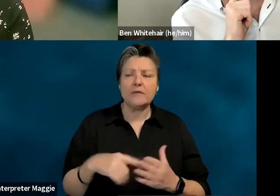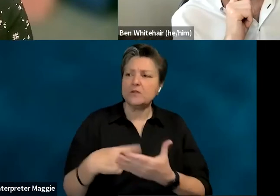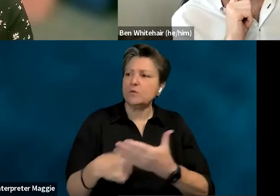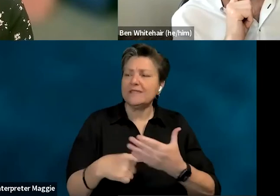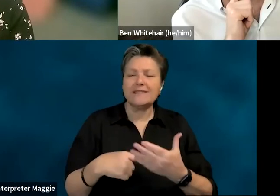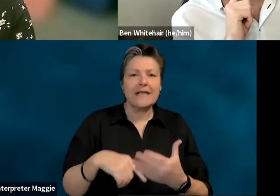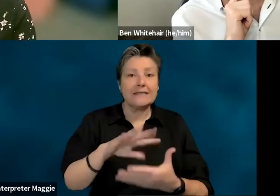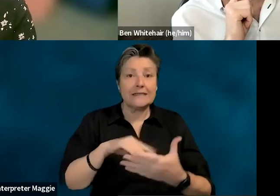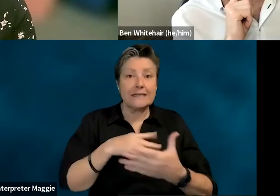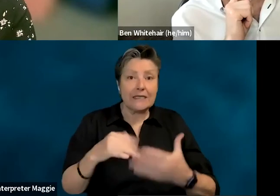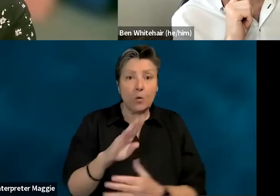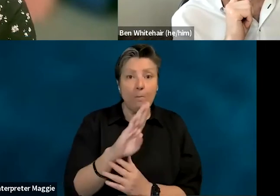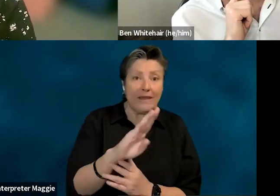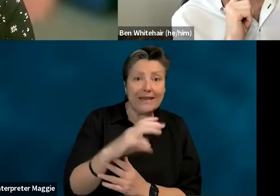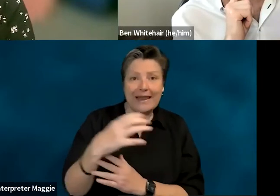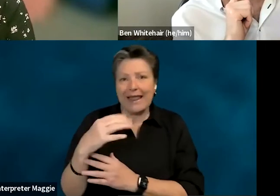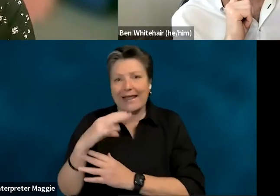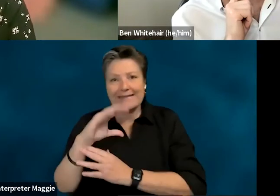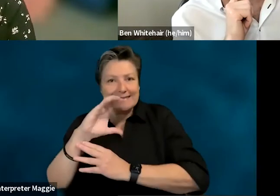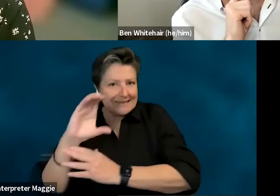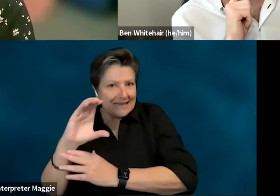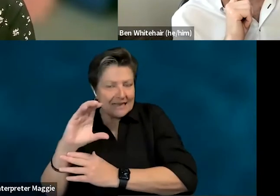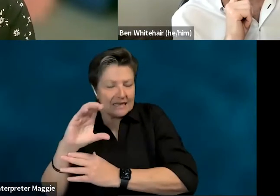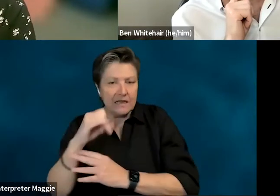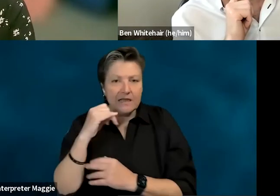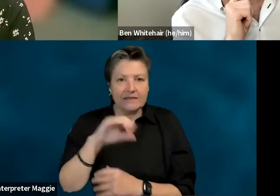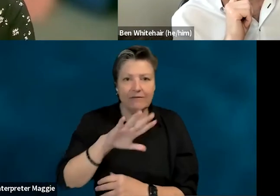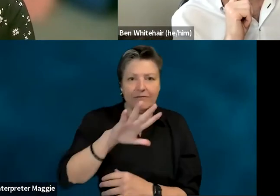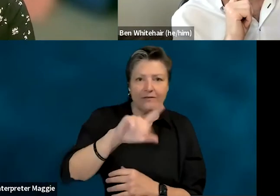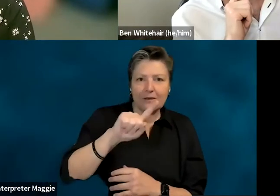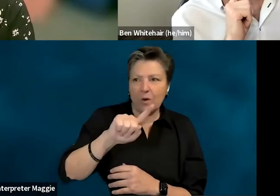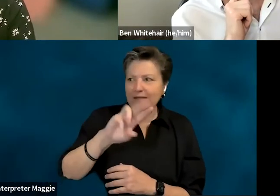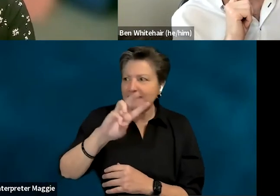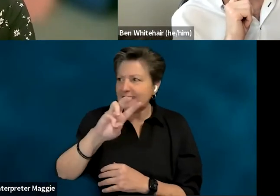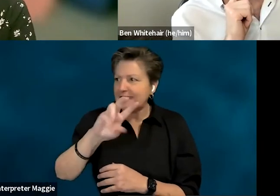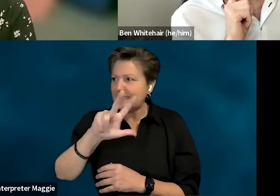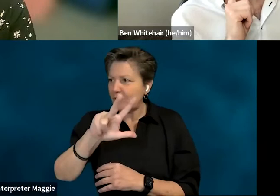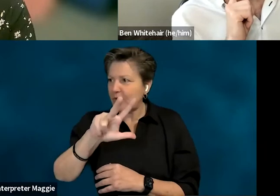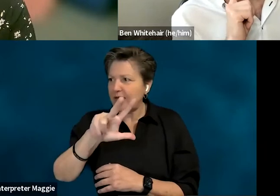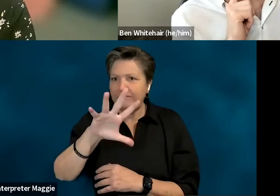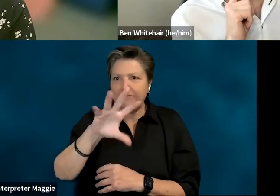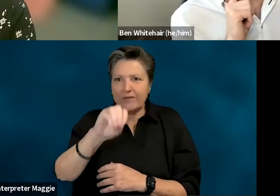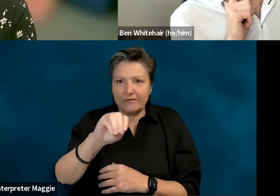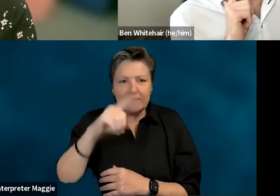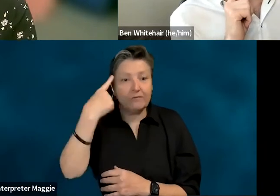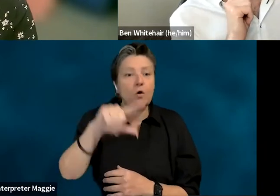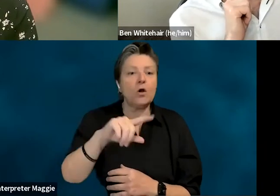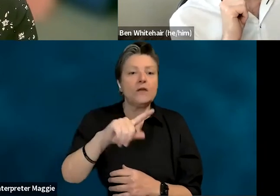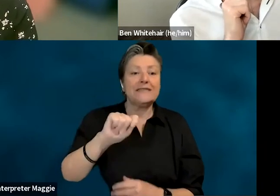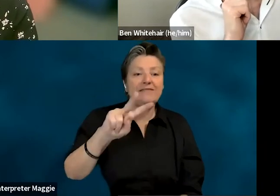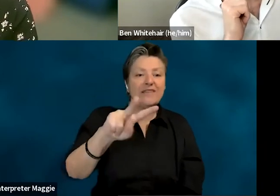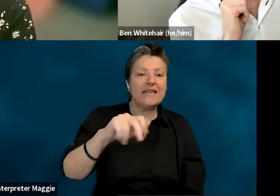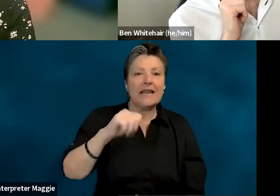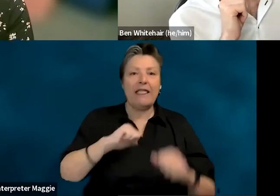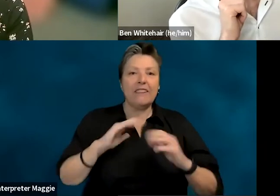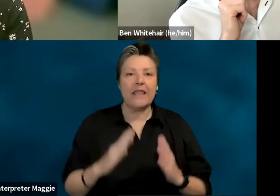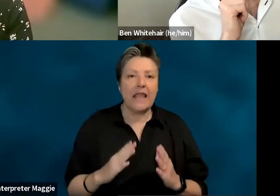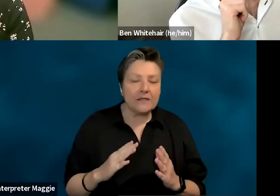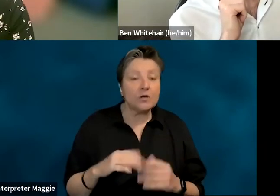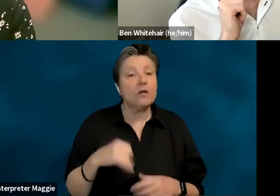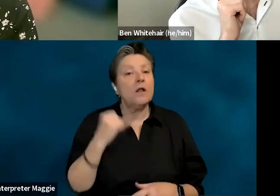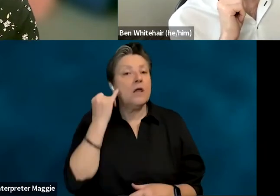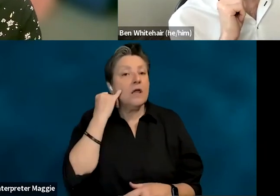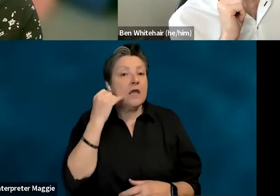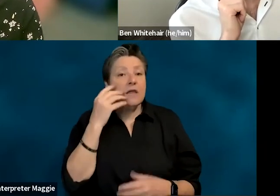and a Schedule C. The schedule break is that 5150, 6350, you know, for TV and theatrical. So if you're making more than that